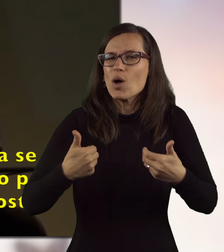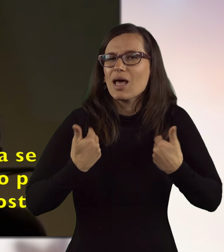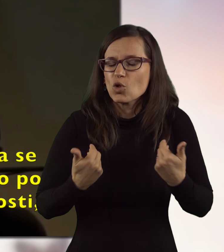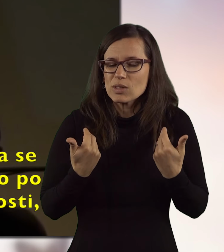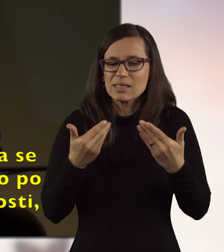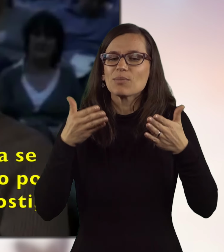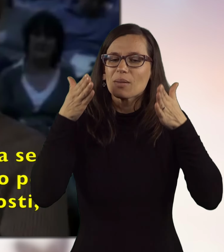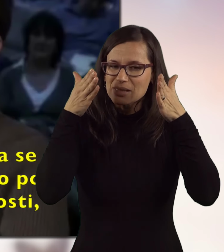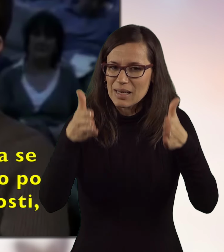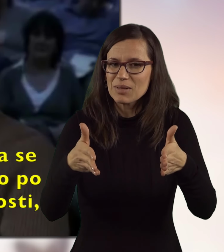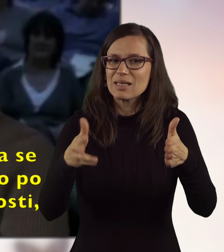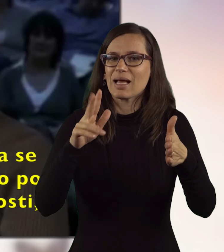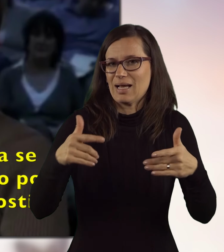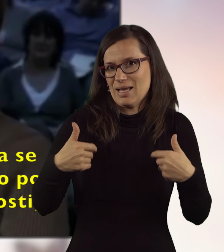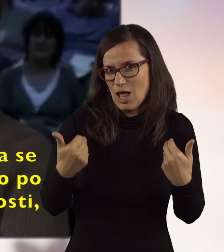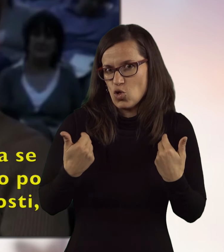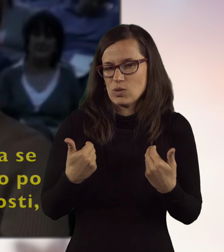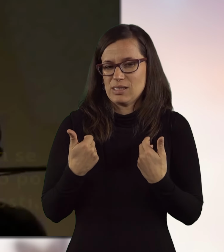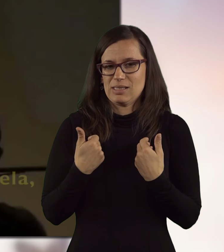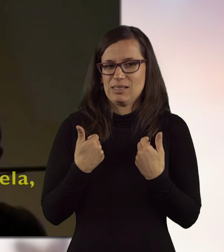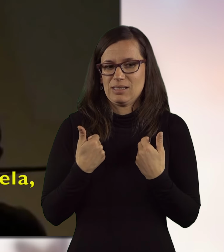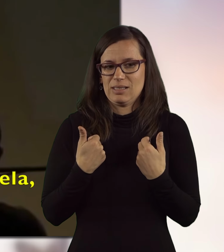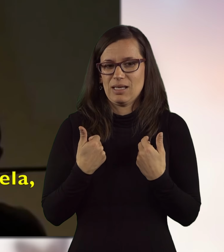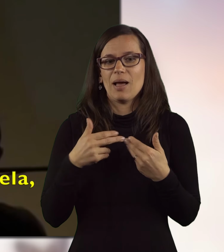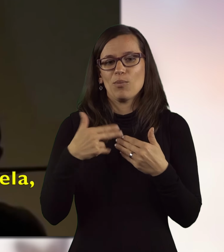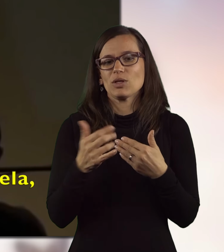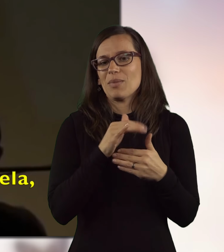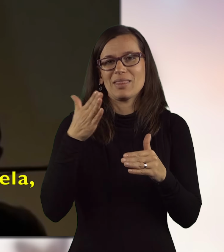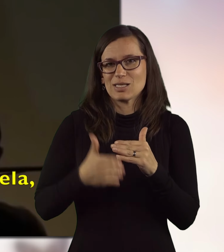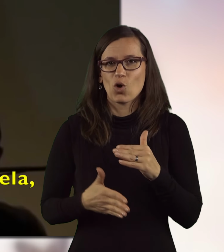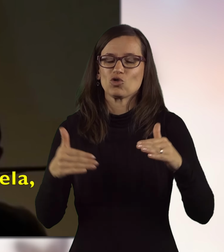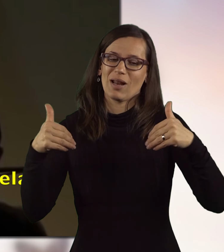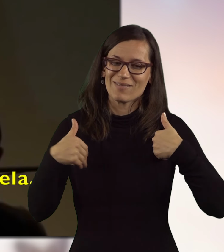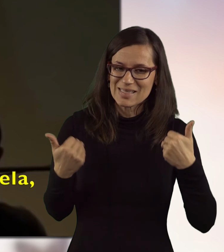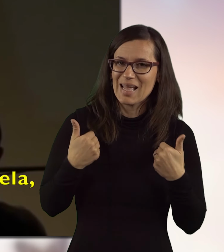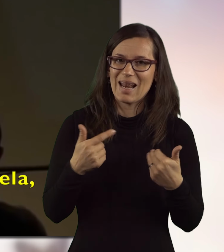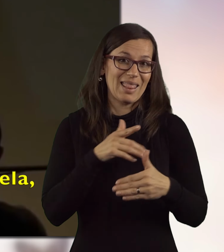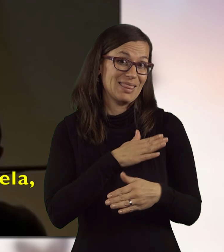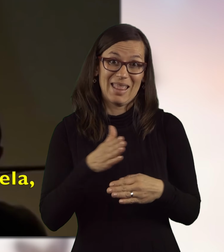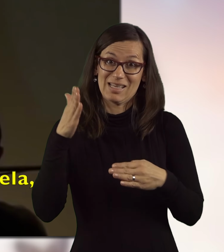which you are focused upon, let that be your quest, then never-ending, joyful,